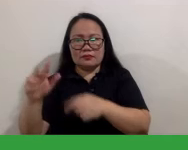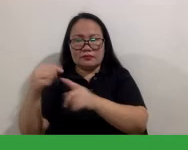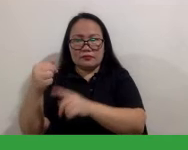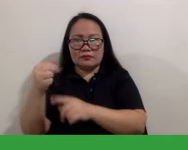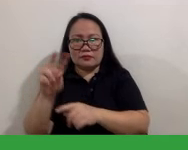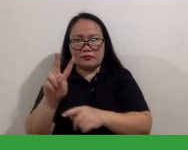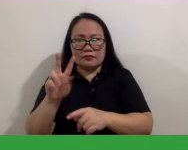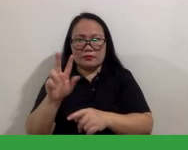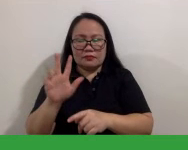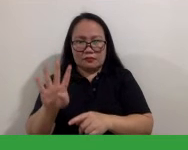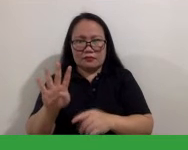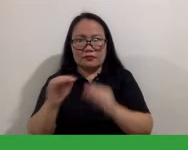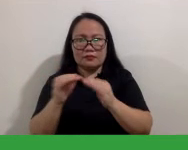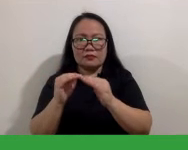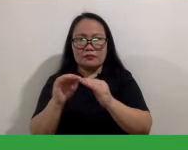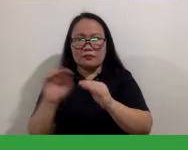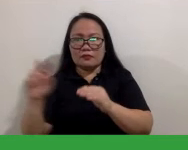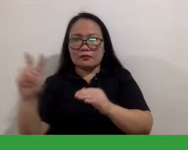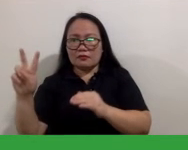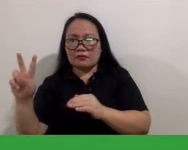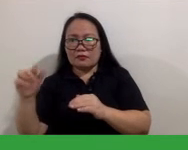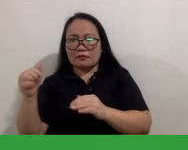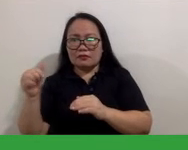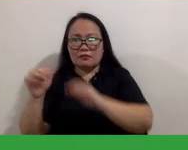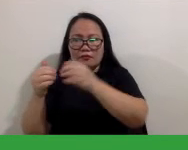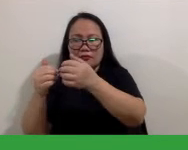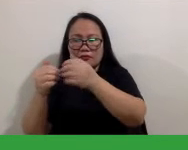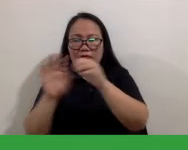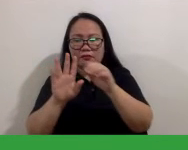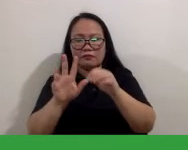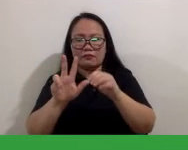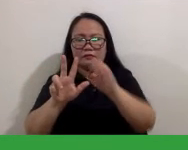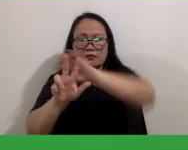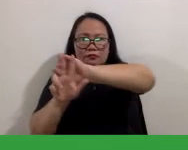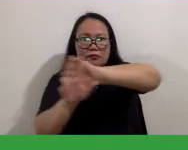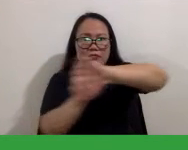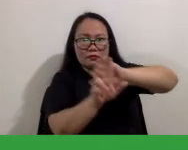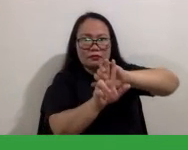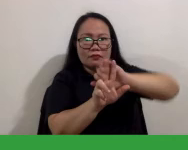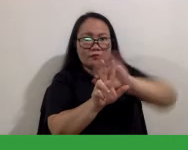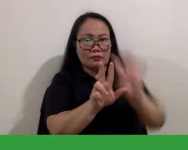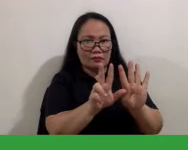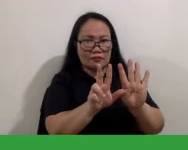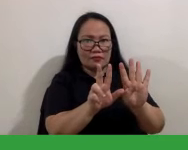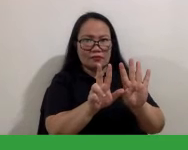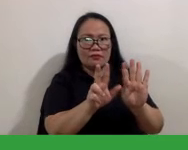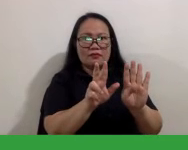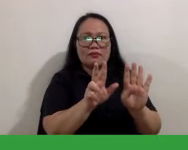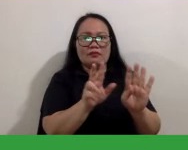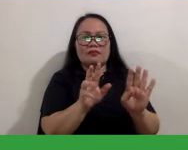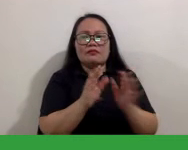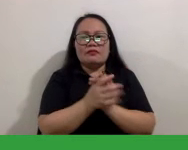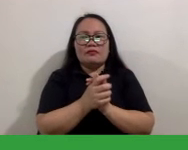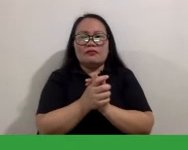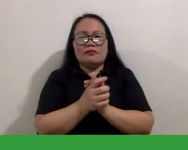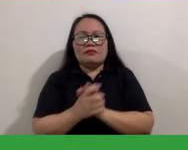On the right side, naging 2 plus the quantity of 3 plus 4. So, ano kaya